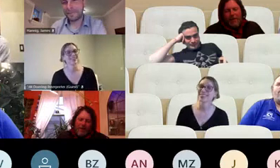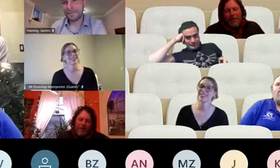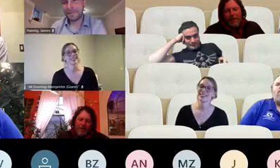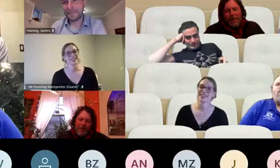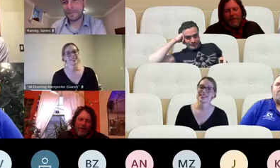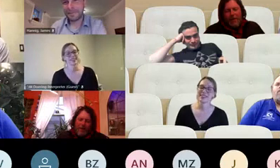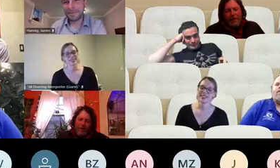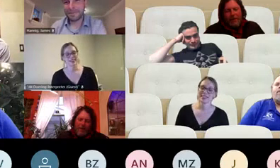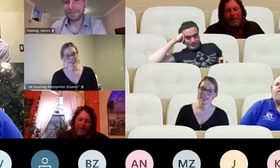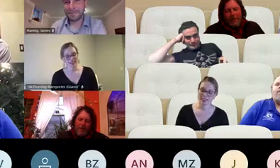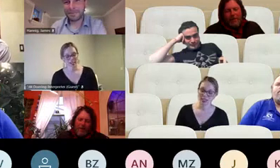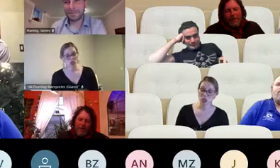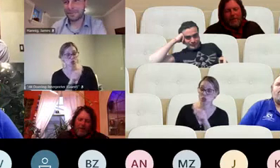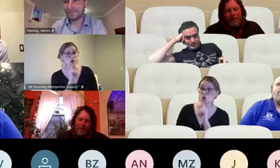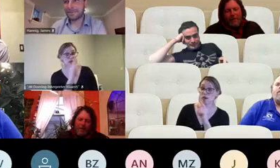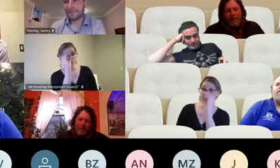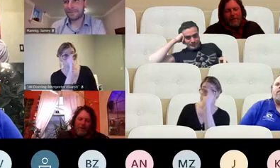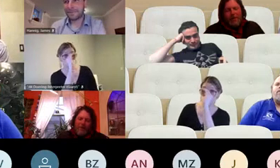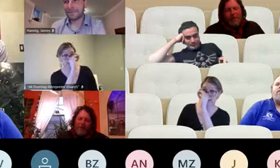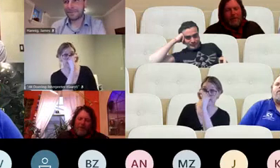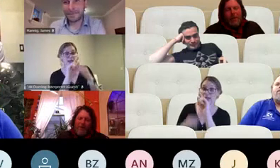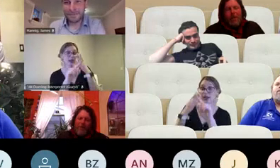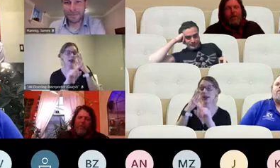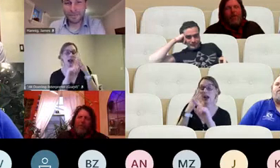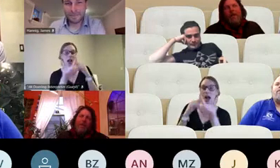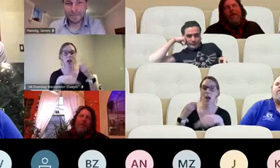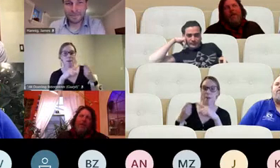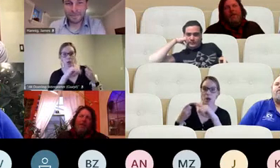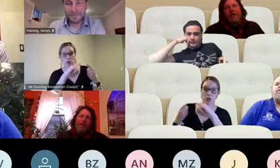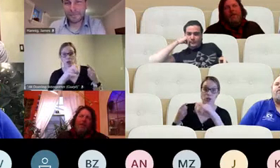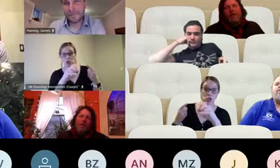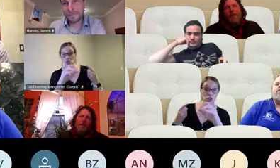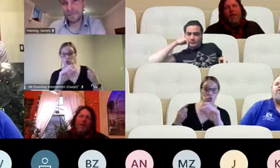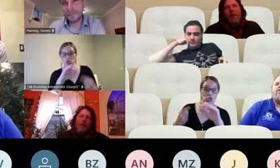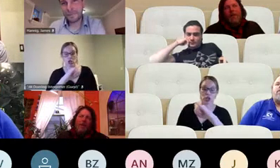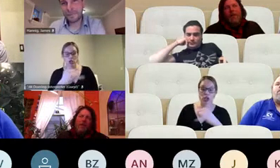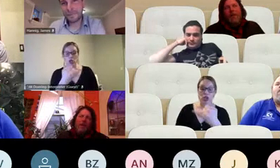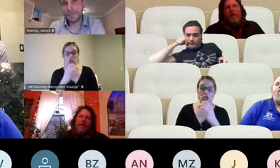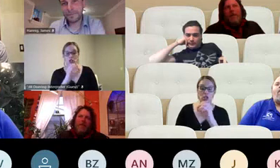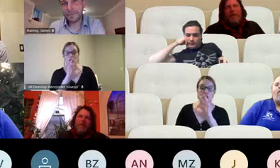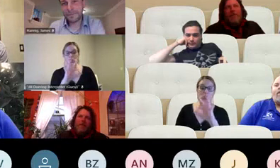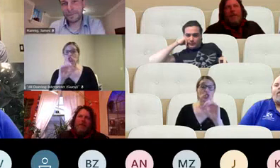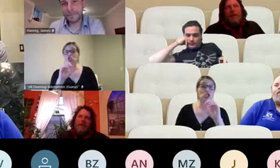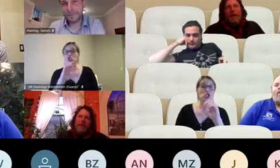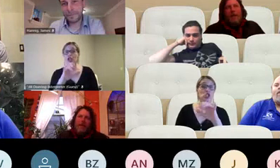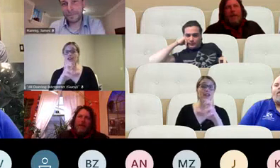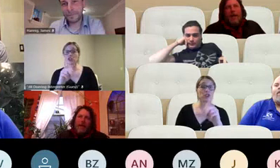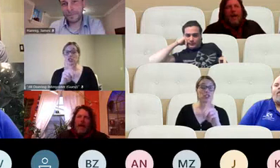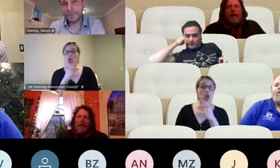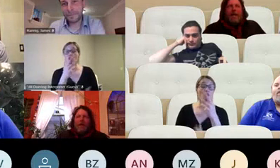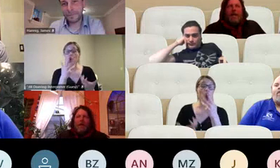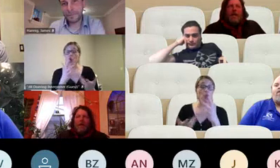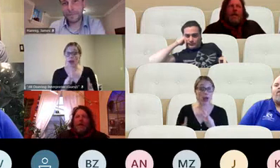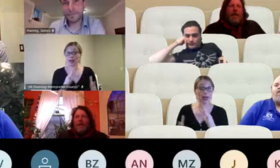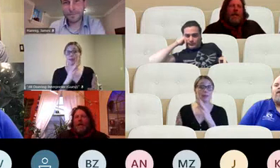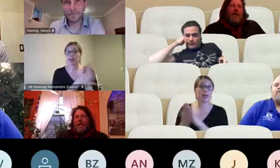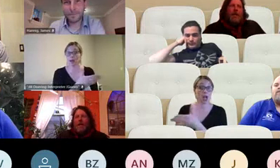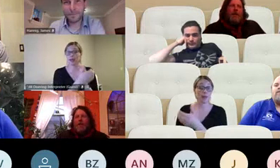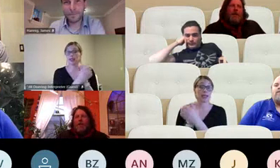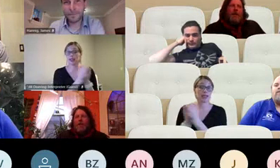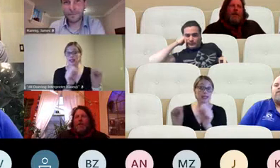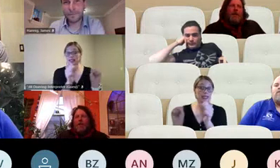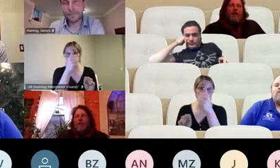the opinion about Jefferson already being a safer street. I hear that.